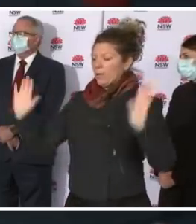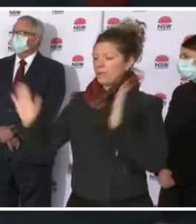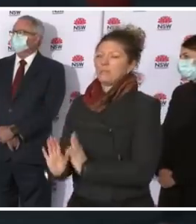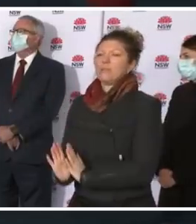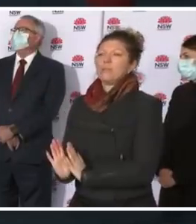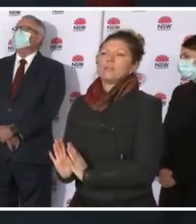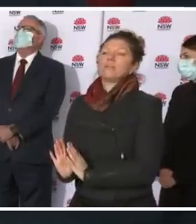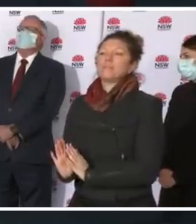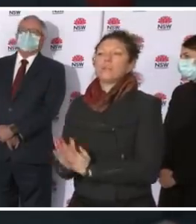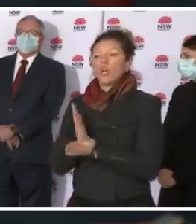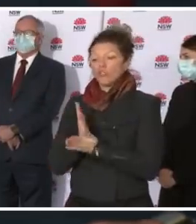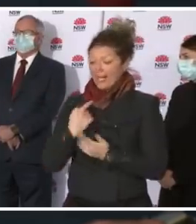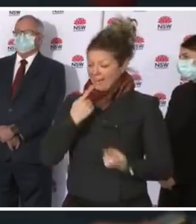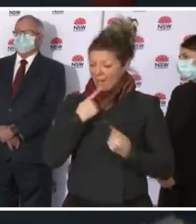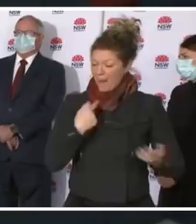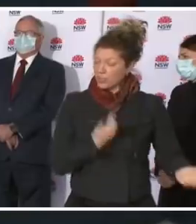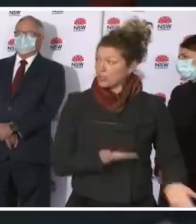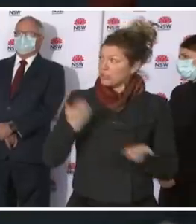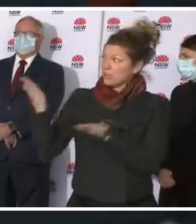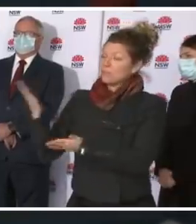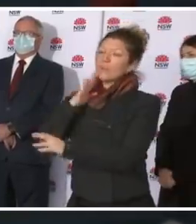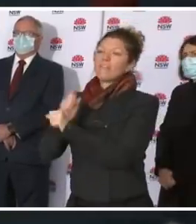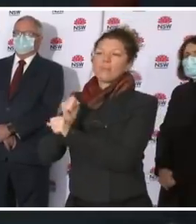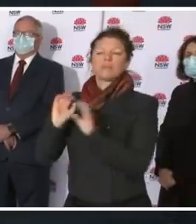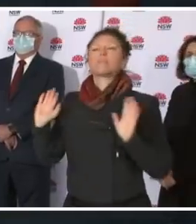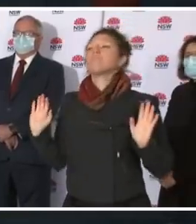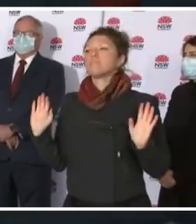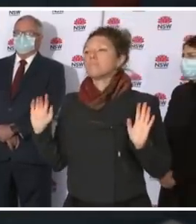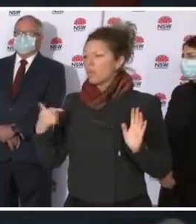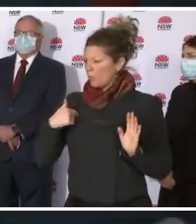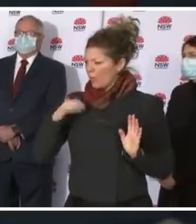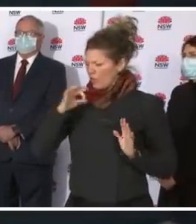for broader government. As you'd expect, we are not the experts on some of those factors.